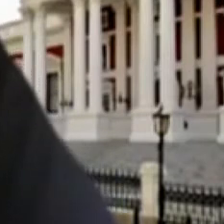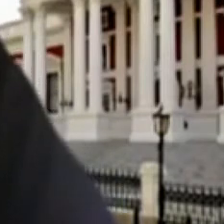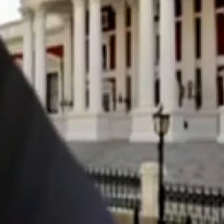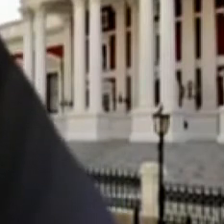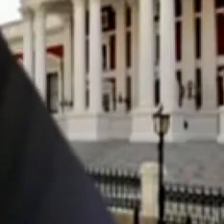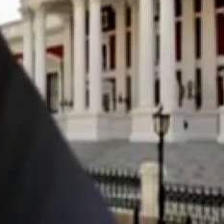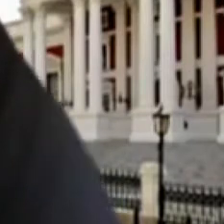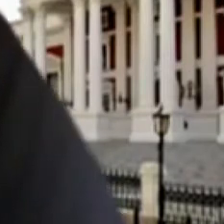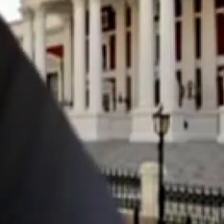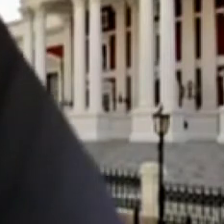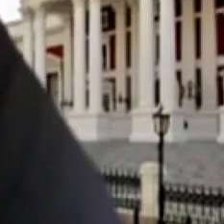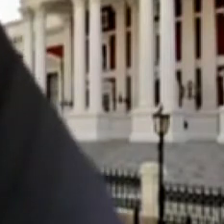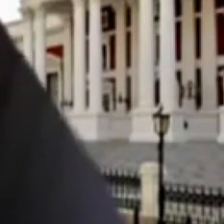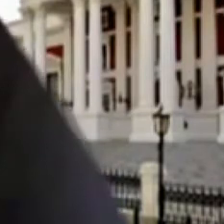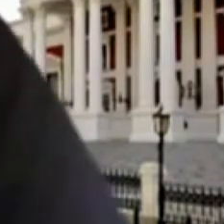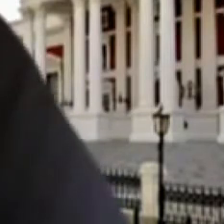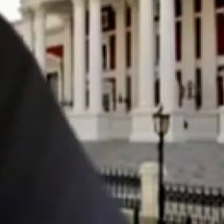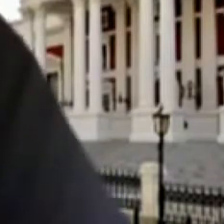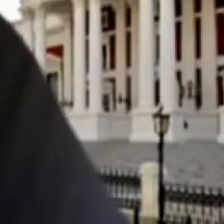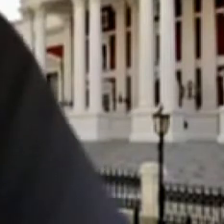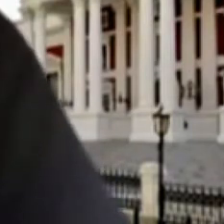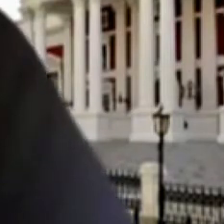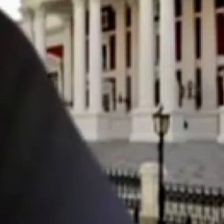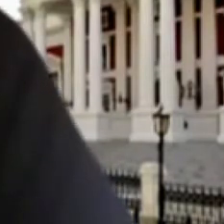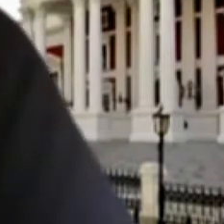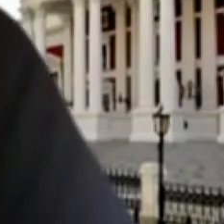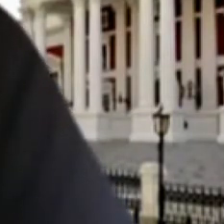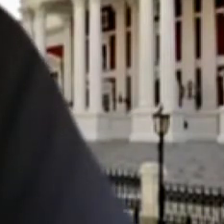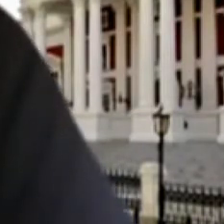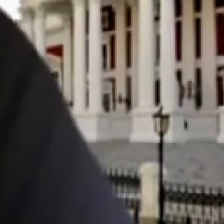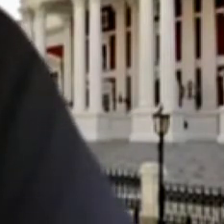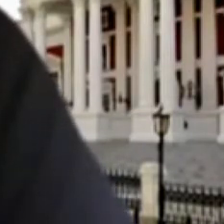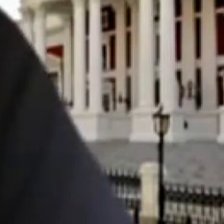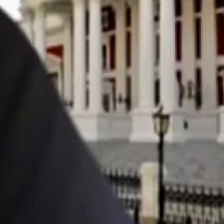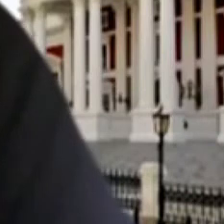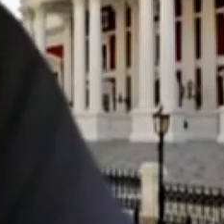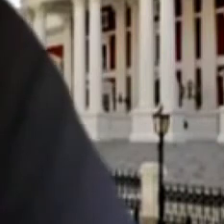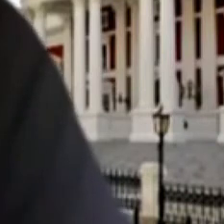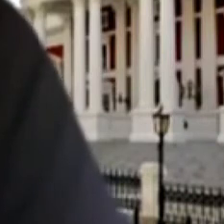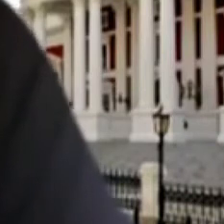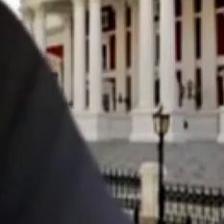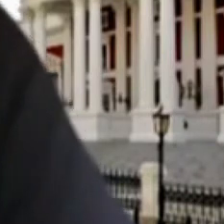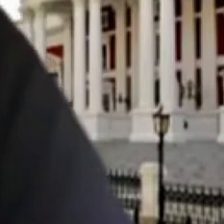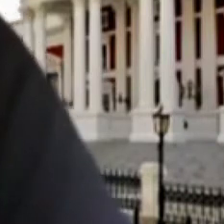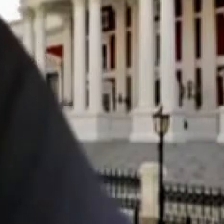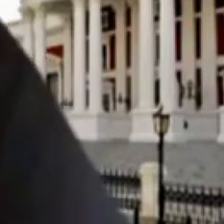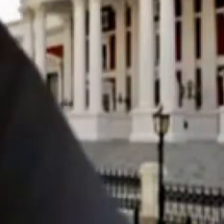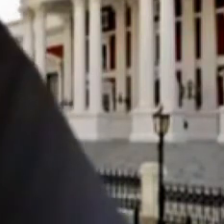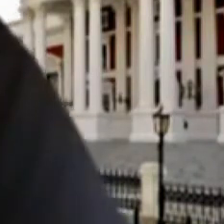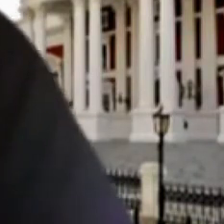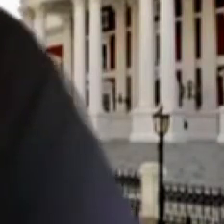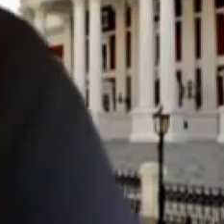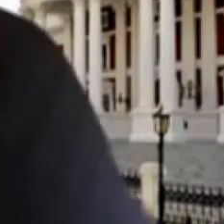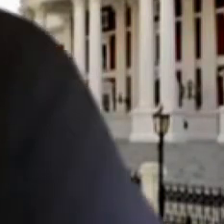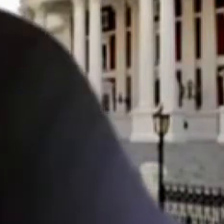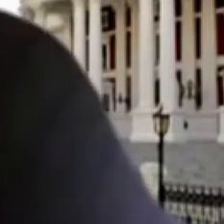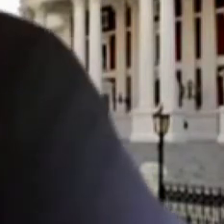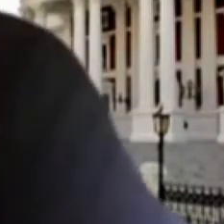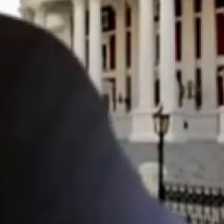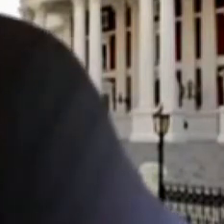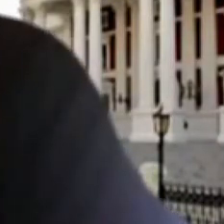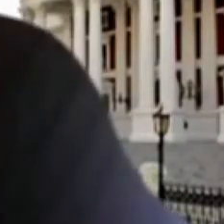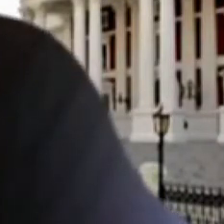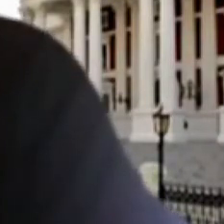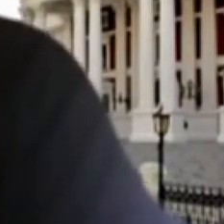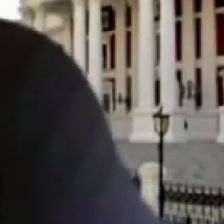not consider other options, like replicating the best practices of TCCs at existing service points that deal with victims of rape?